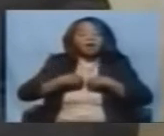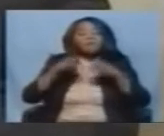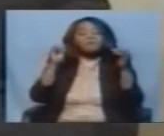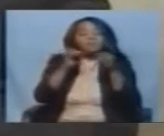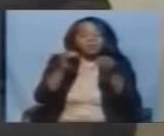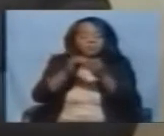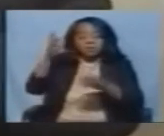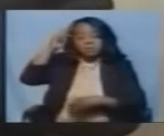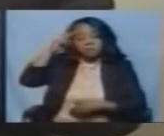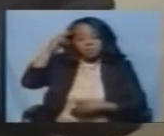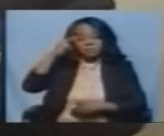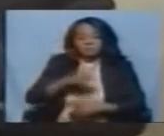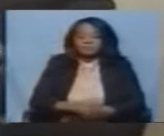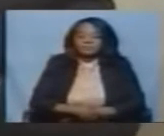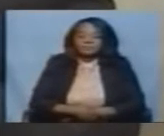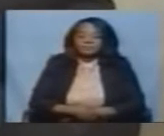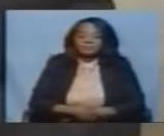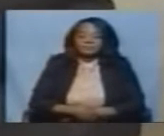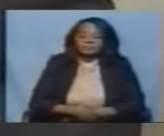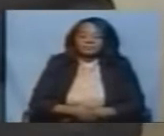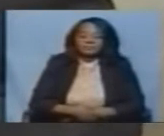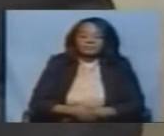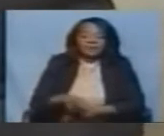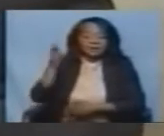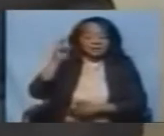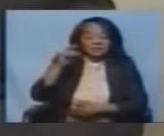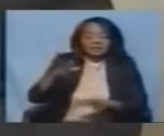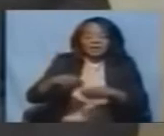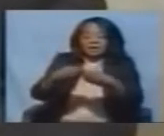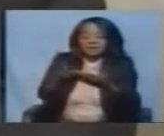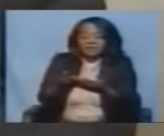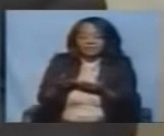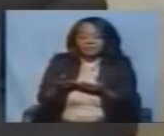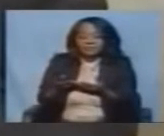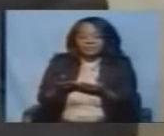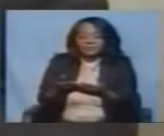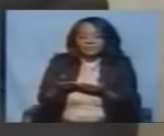But you know, let me give you a history of where you're coming from. First of all,